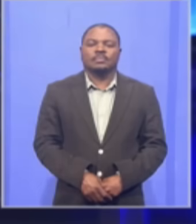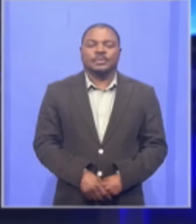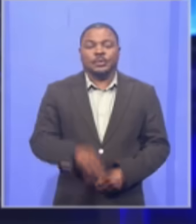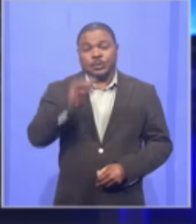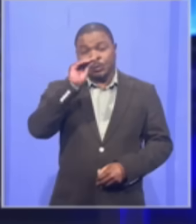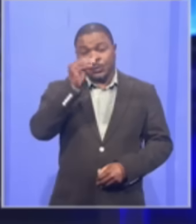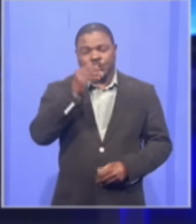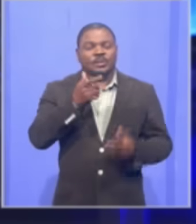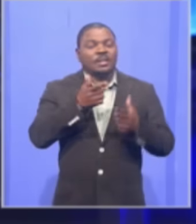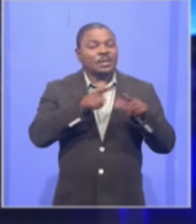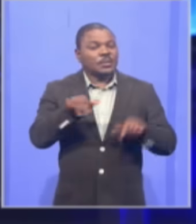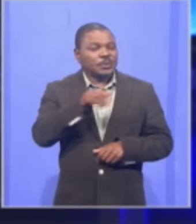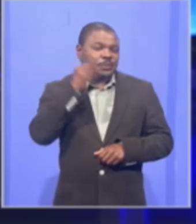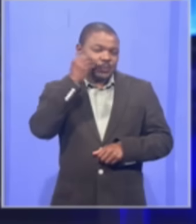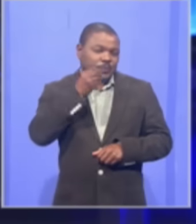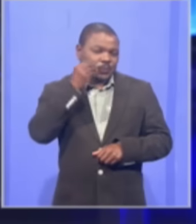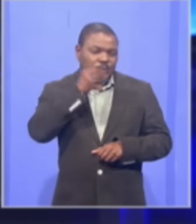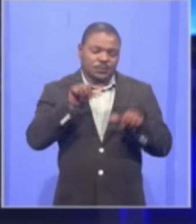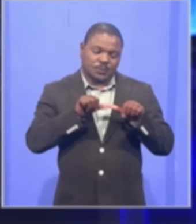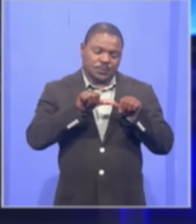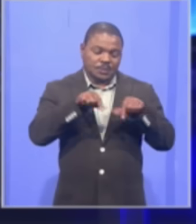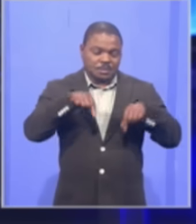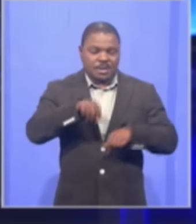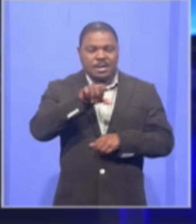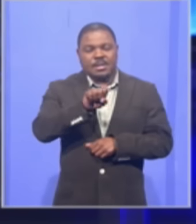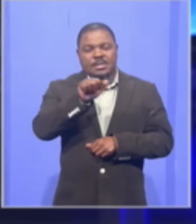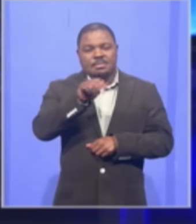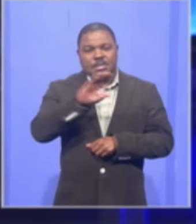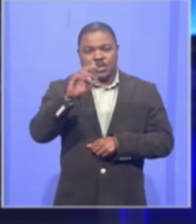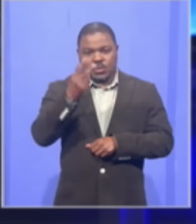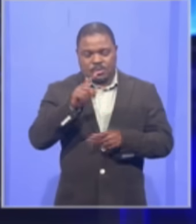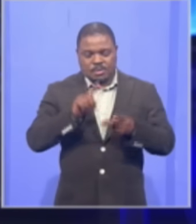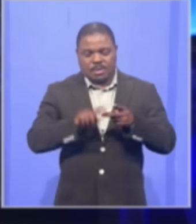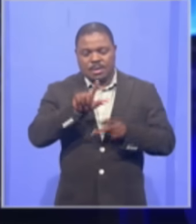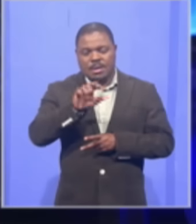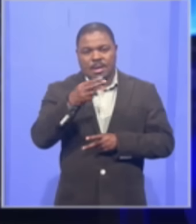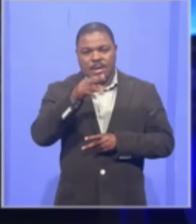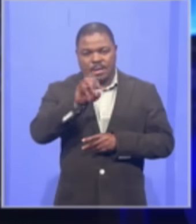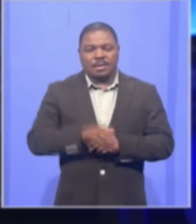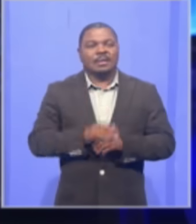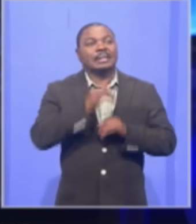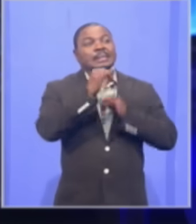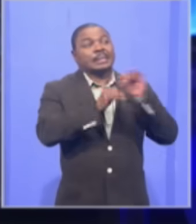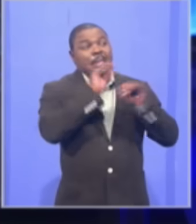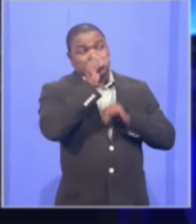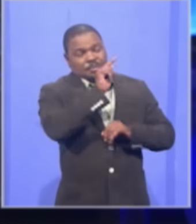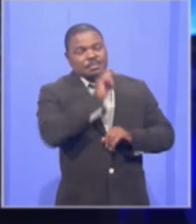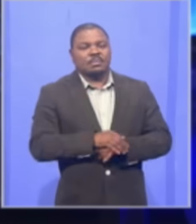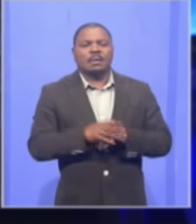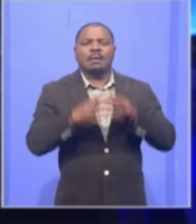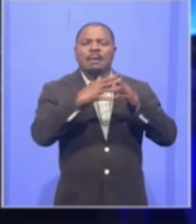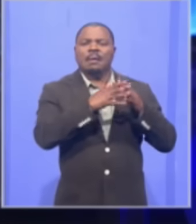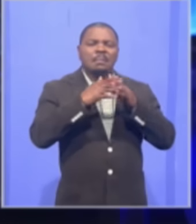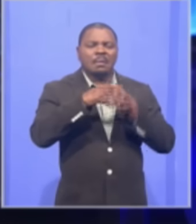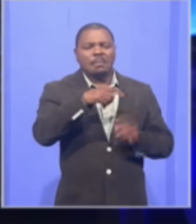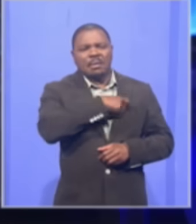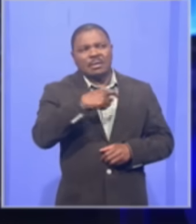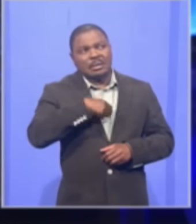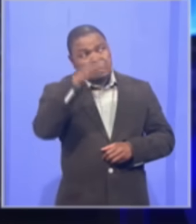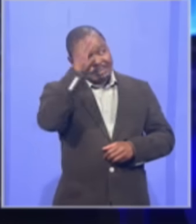Ditaba ka puo ya marena ya Sesotho di tswela pele ho SABC 2 le lehae. Re fetela matjhabeng. Mopresidente wa Amerika Donald Trump o